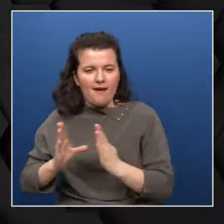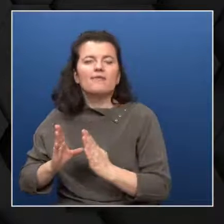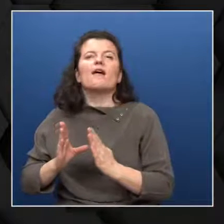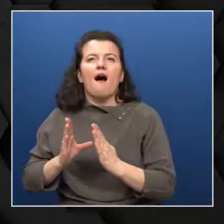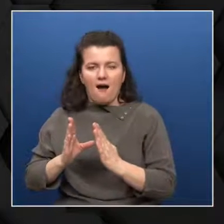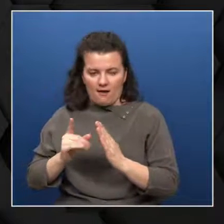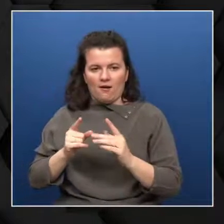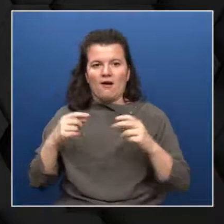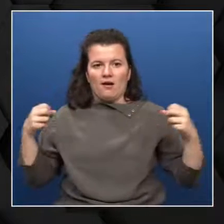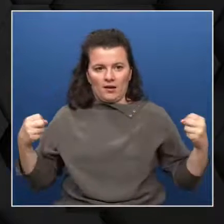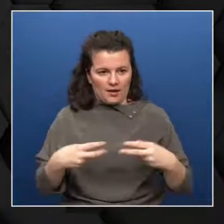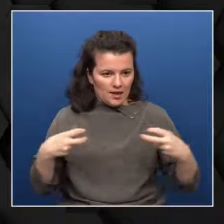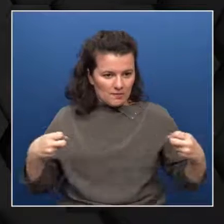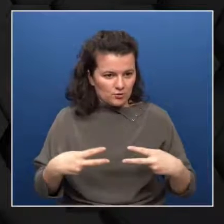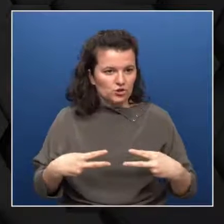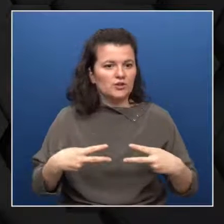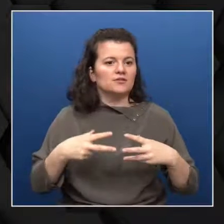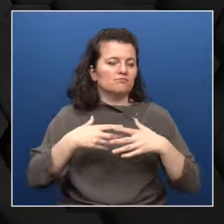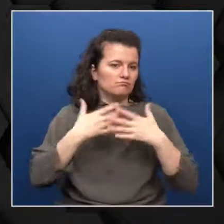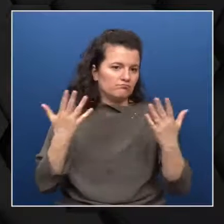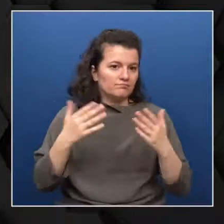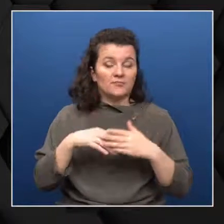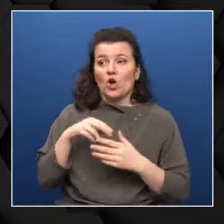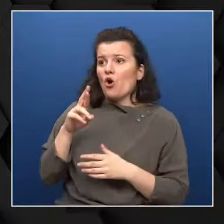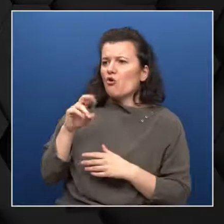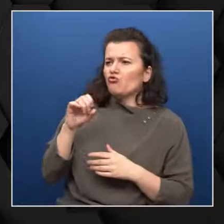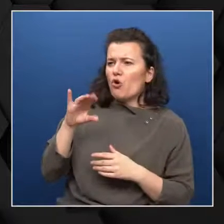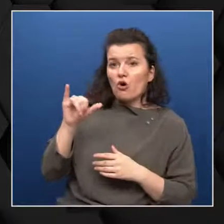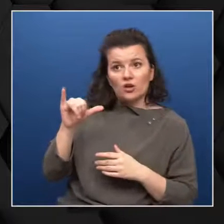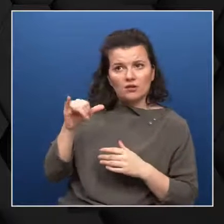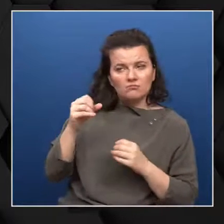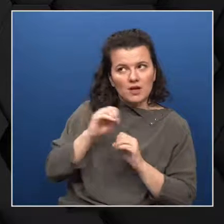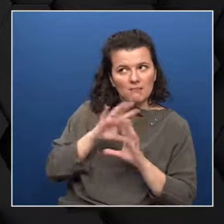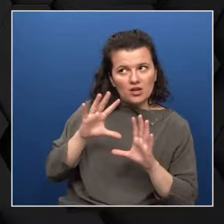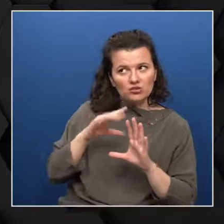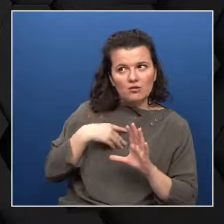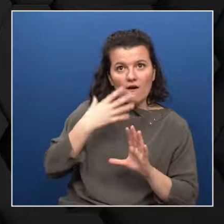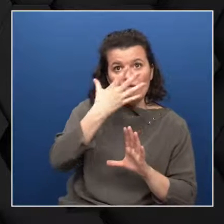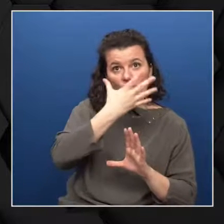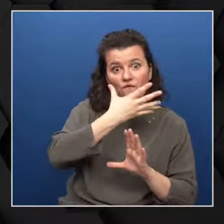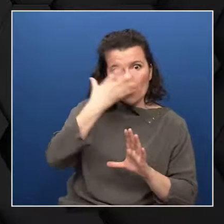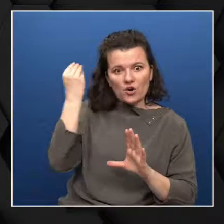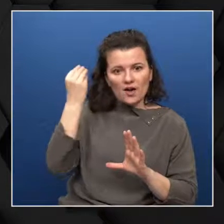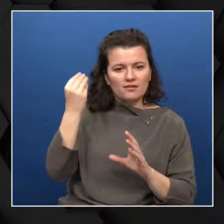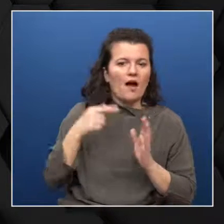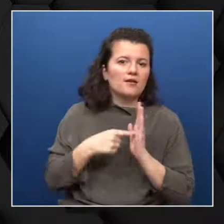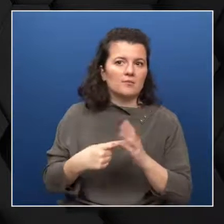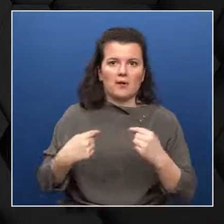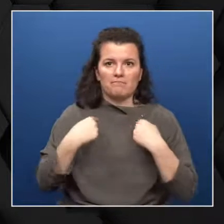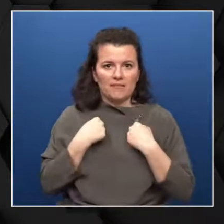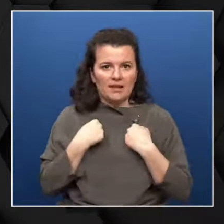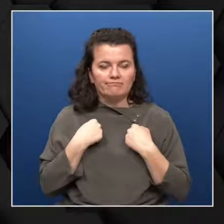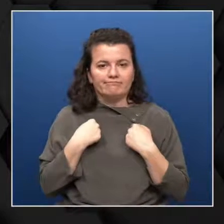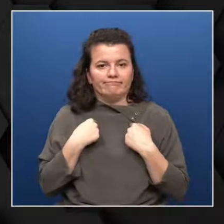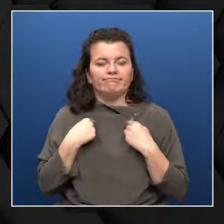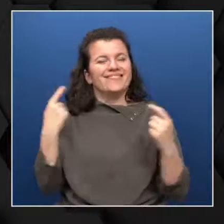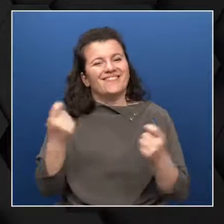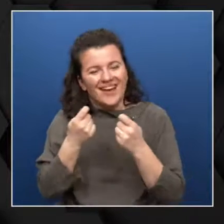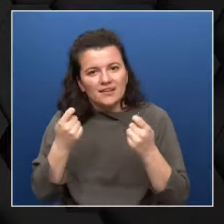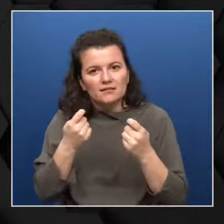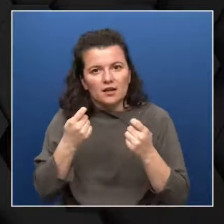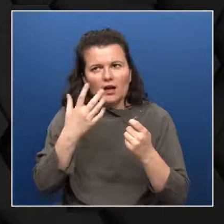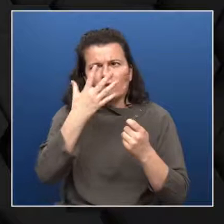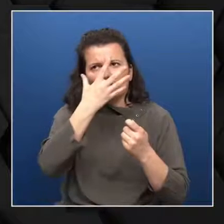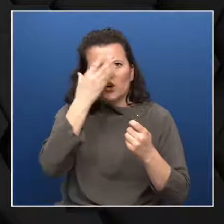the event. But Rory, what if we forgot? What if you're me and you forget to do it? Is there any saving the